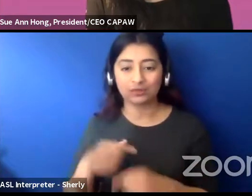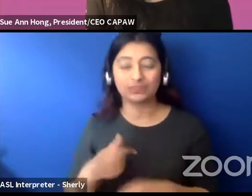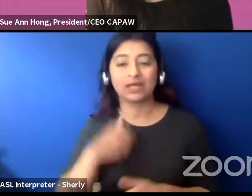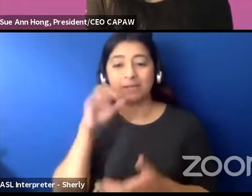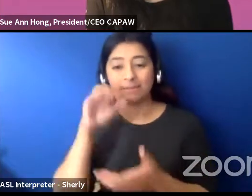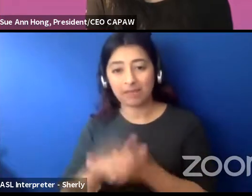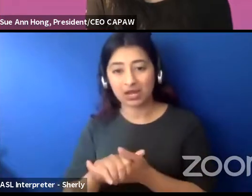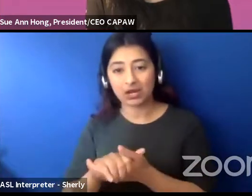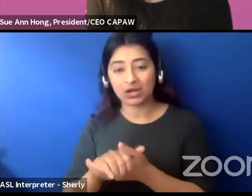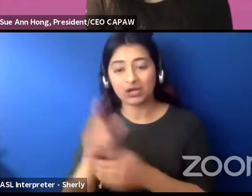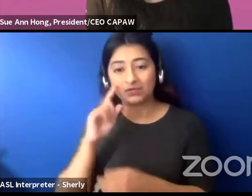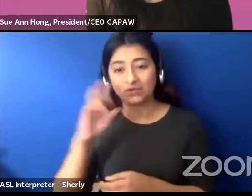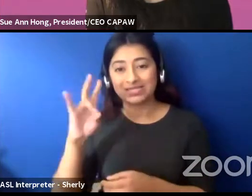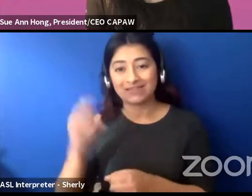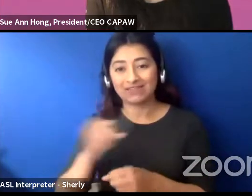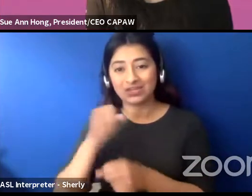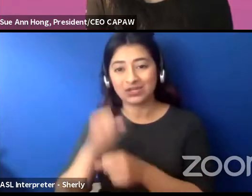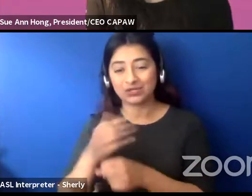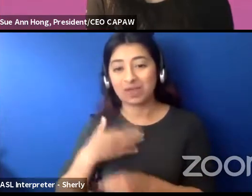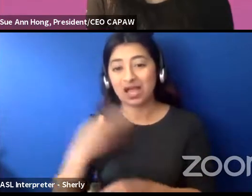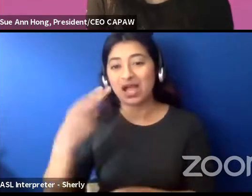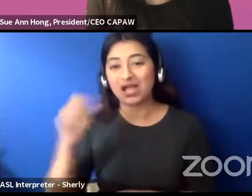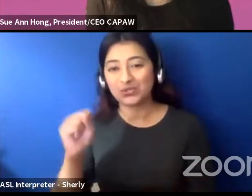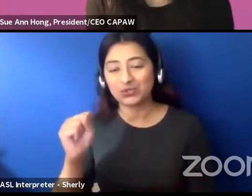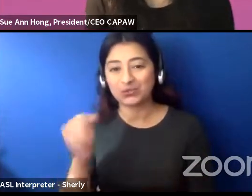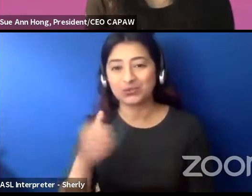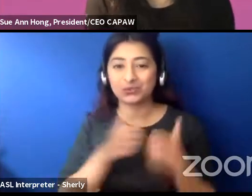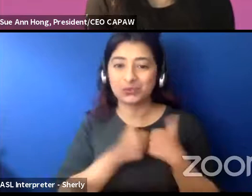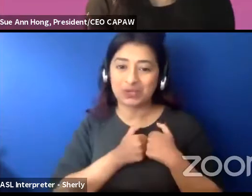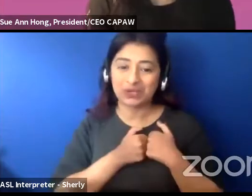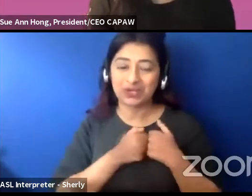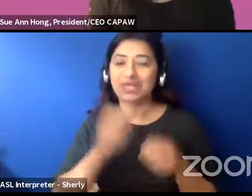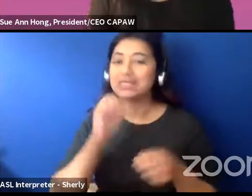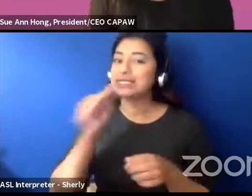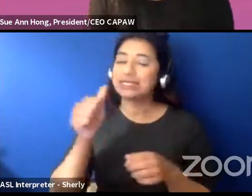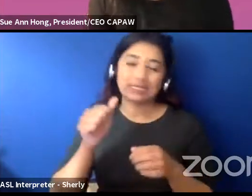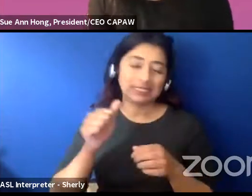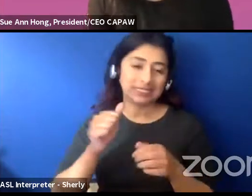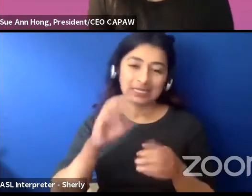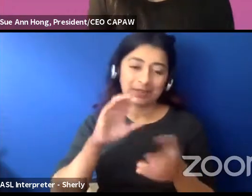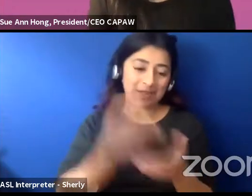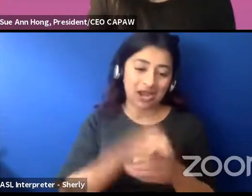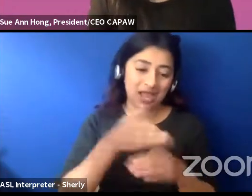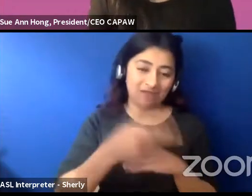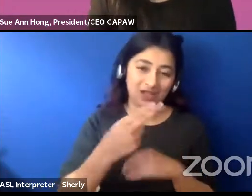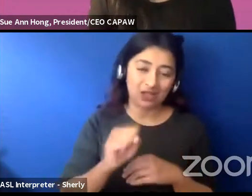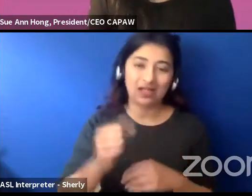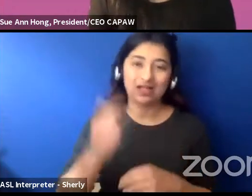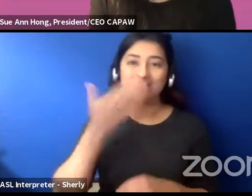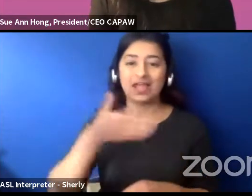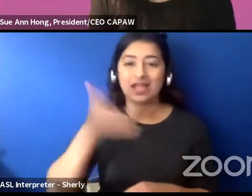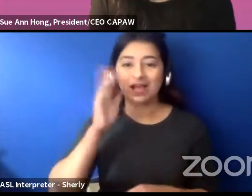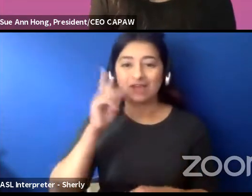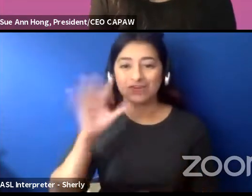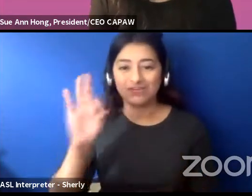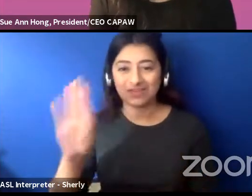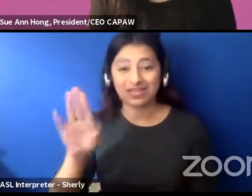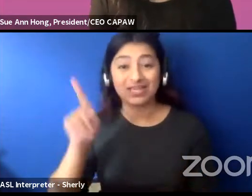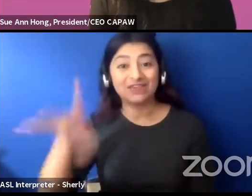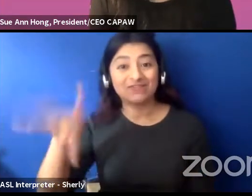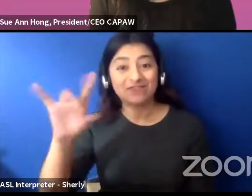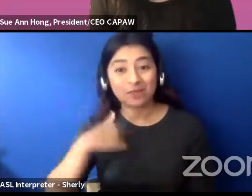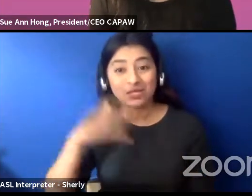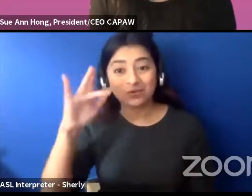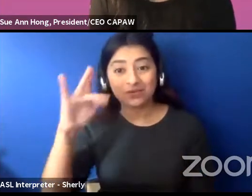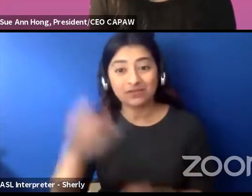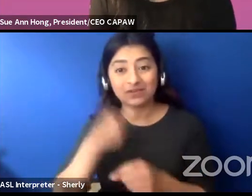to 7 years to my high school sweetheart. Didn't get married after high school. Thank goodness for Facebook. He found me 25 years